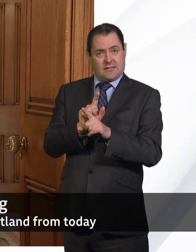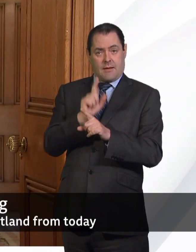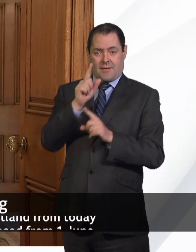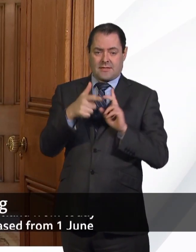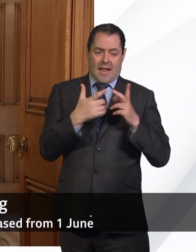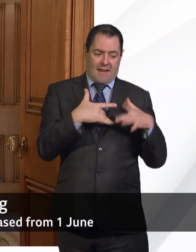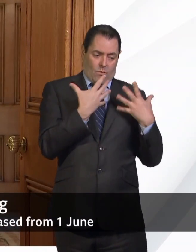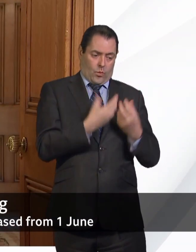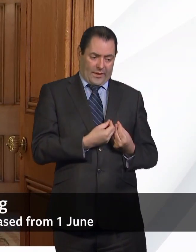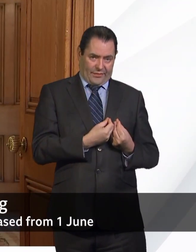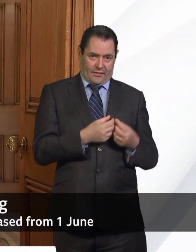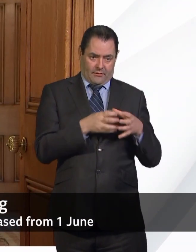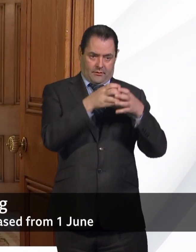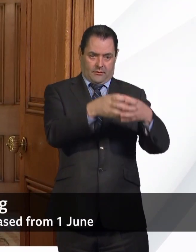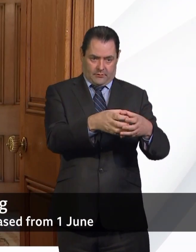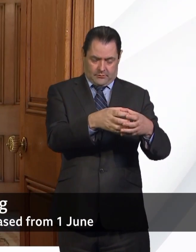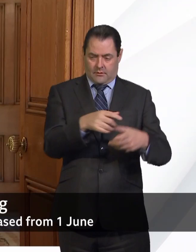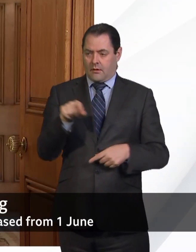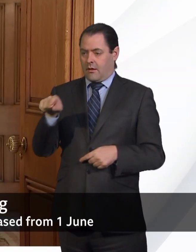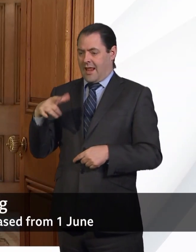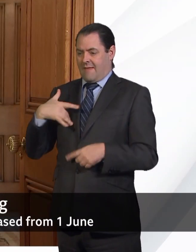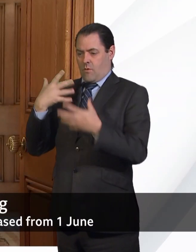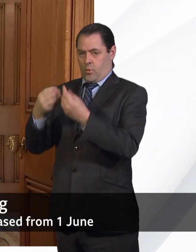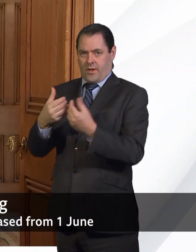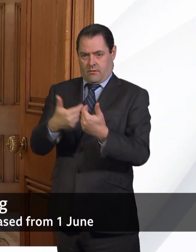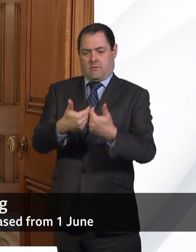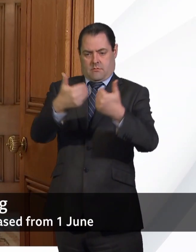different households continue strictly to